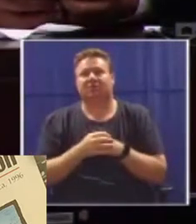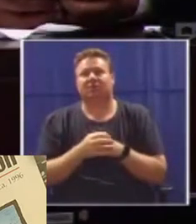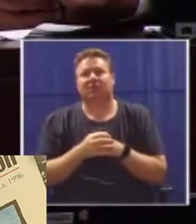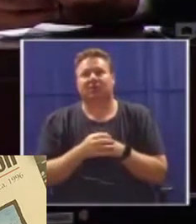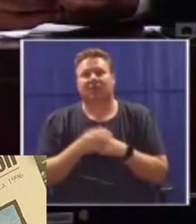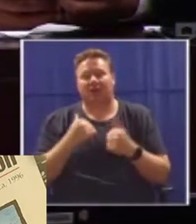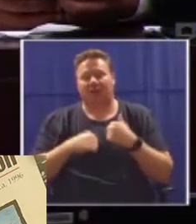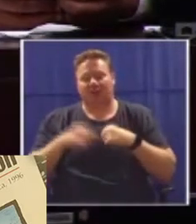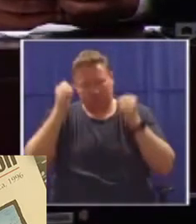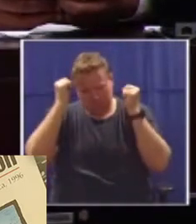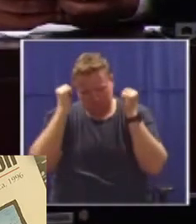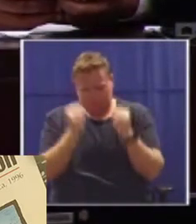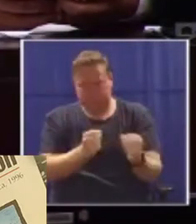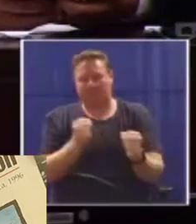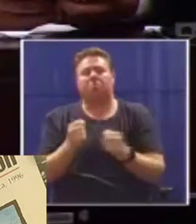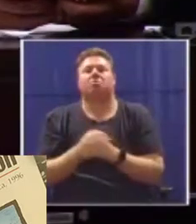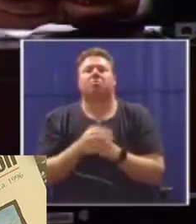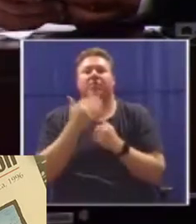act decisively.